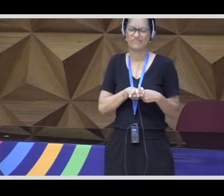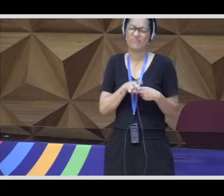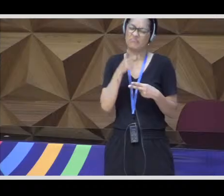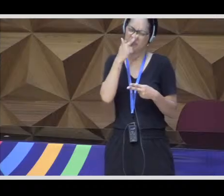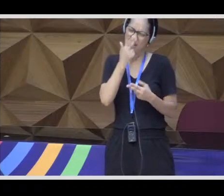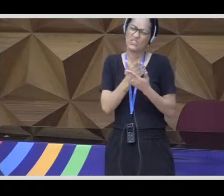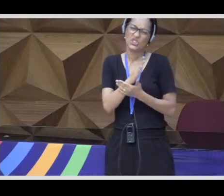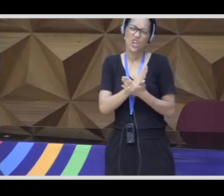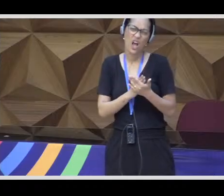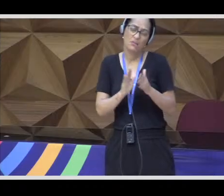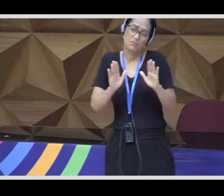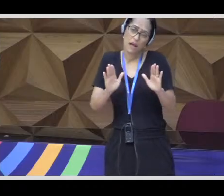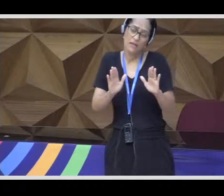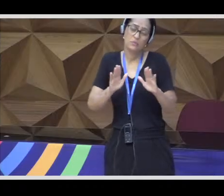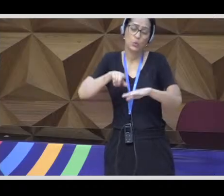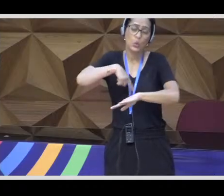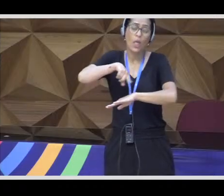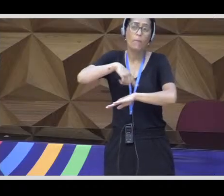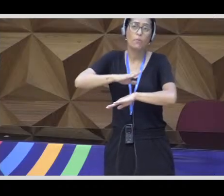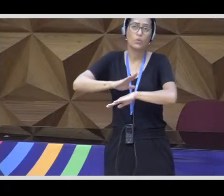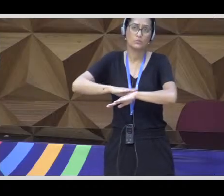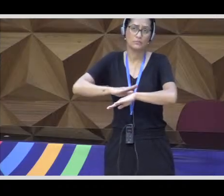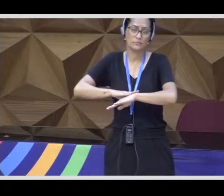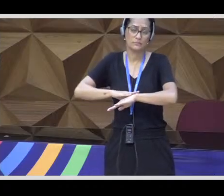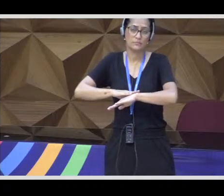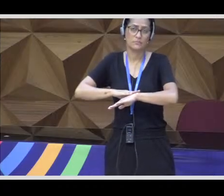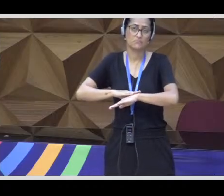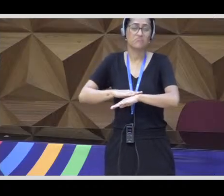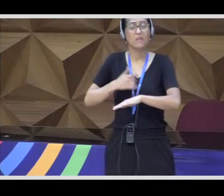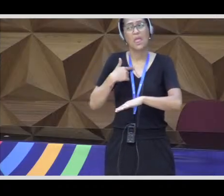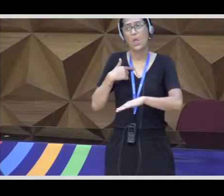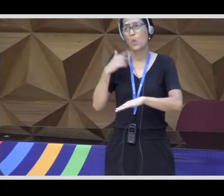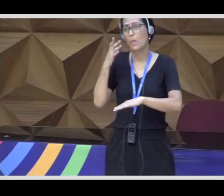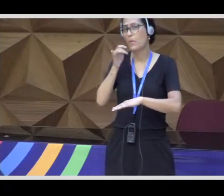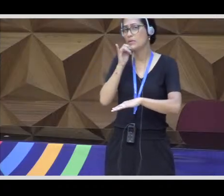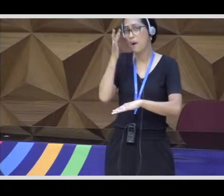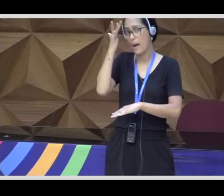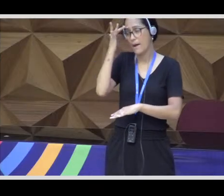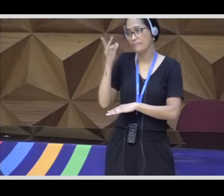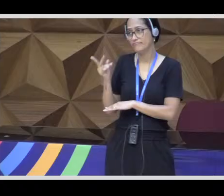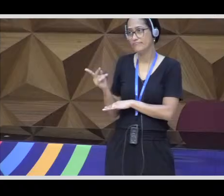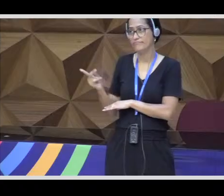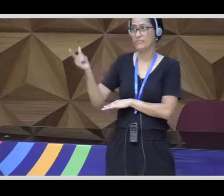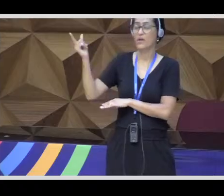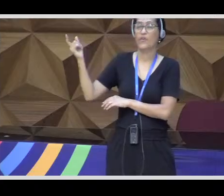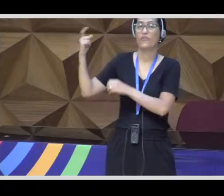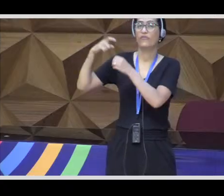Maybe you're taking long journeys like me tomorrow, flying back to the UK. Now I've got 11 hours of plane flight.